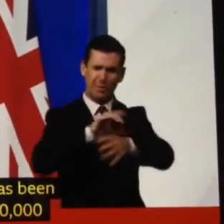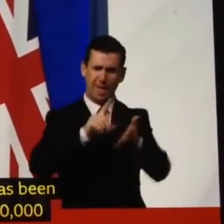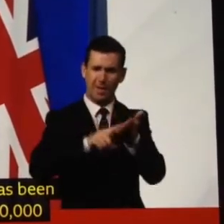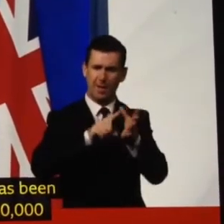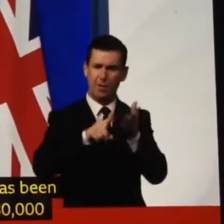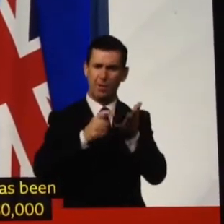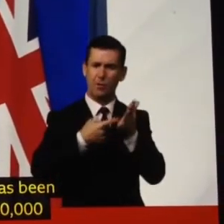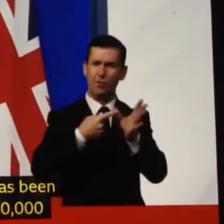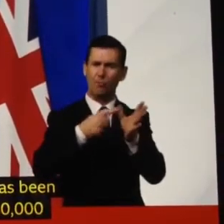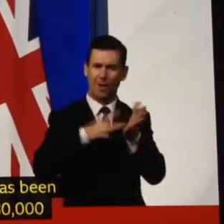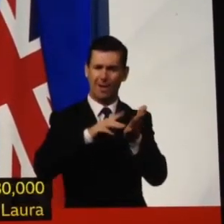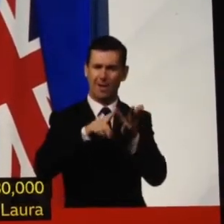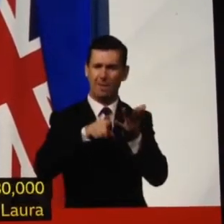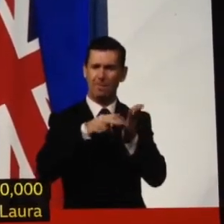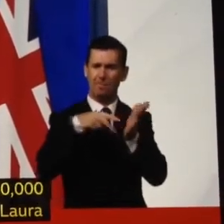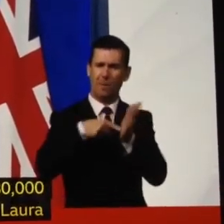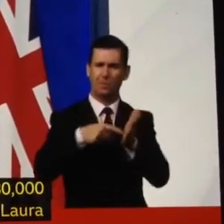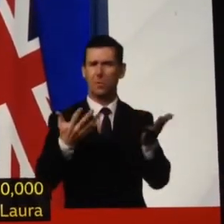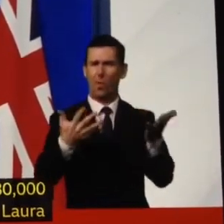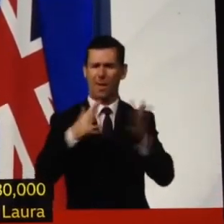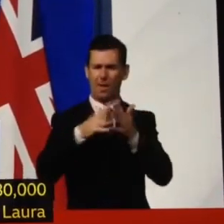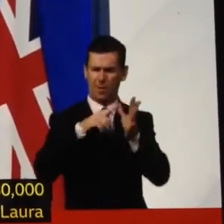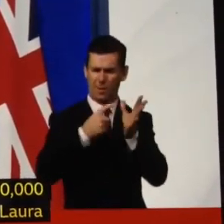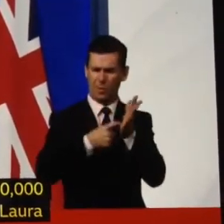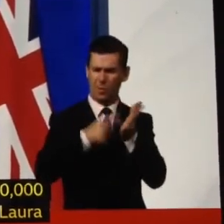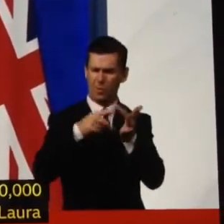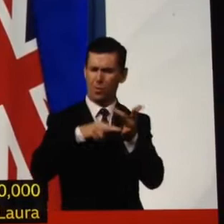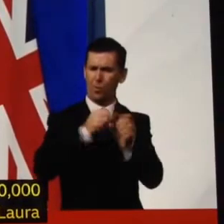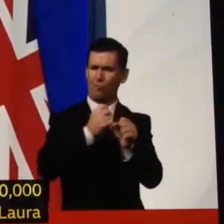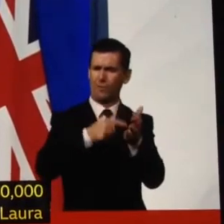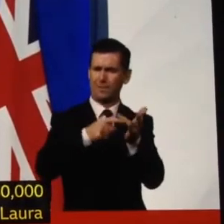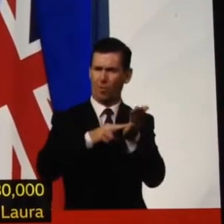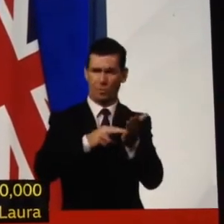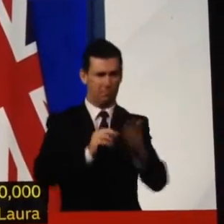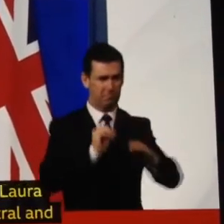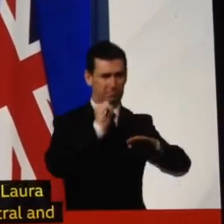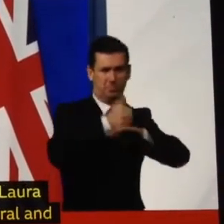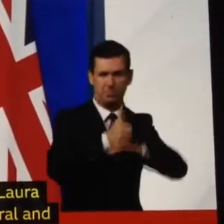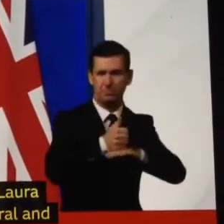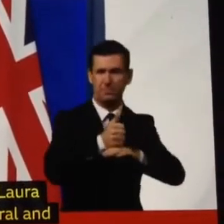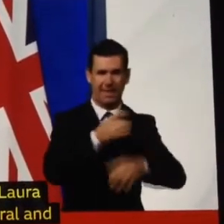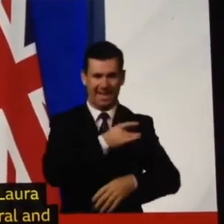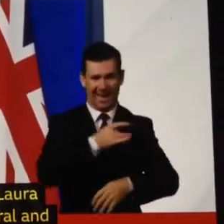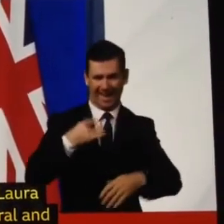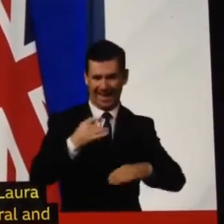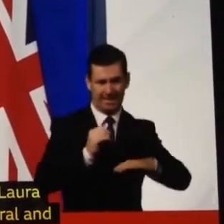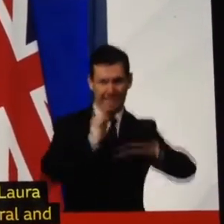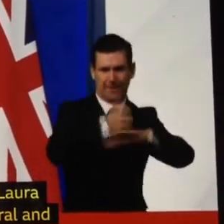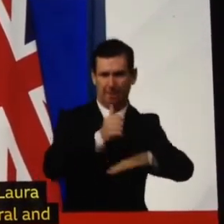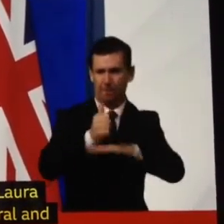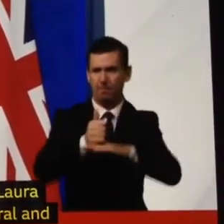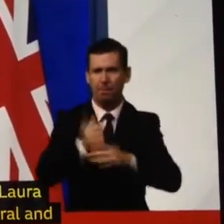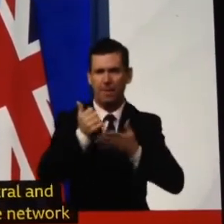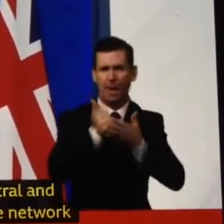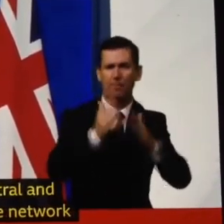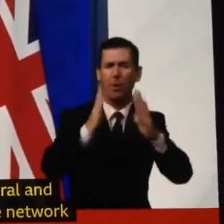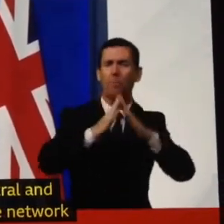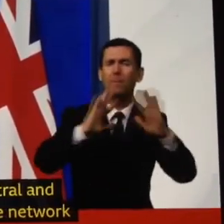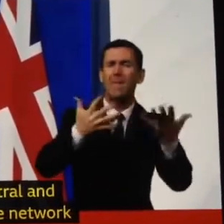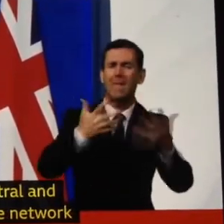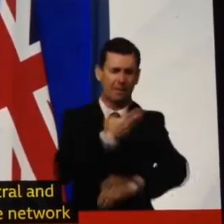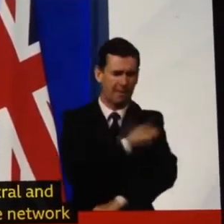West Warrington Primary Care Network, who've been organising pop-up vaccination clinics for the homeless. Or the team at Home Park